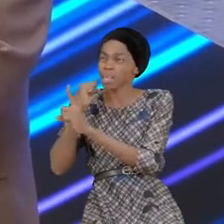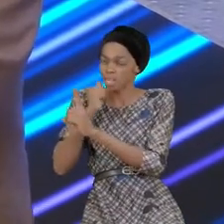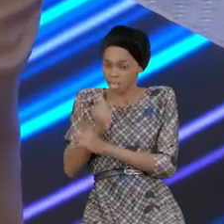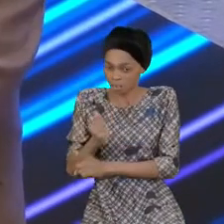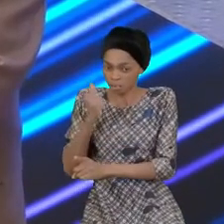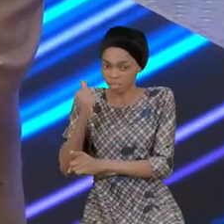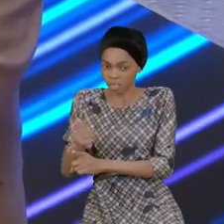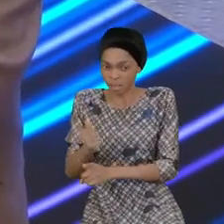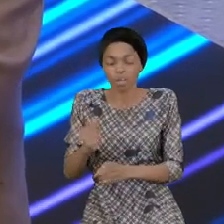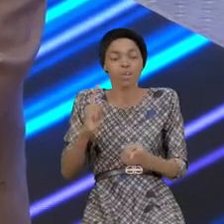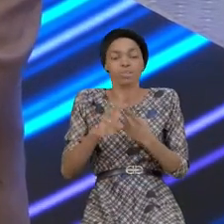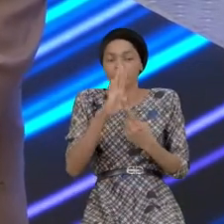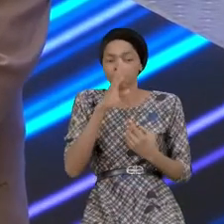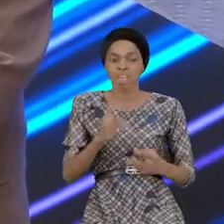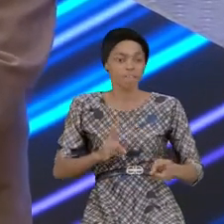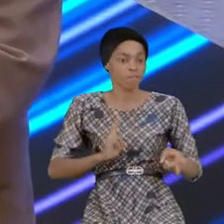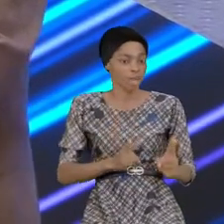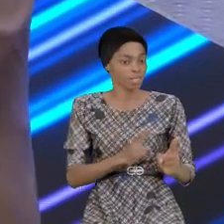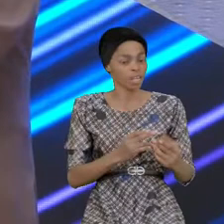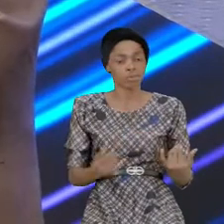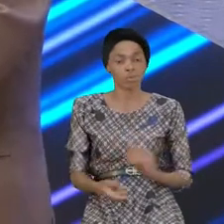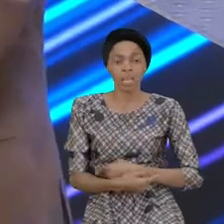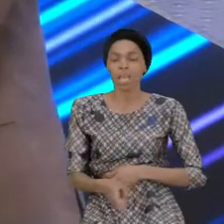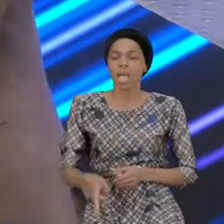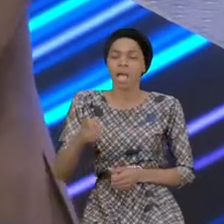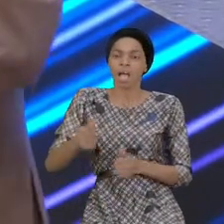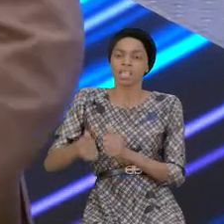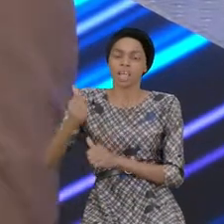be faster today, higher today than